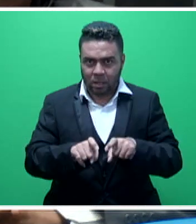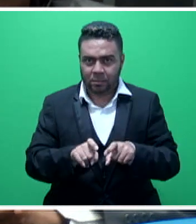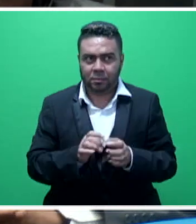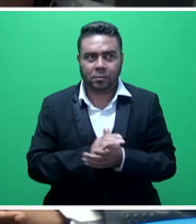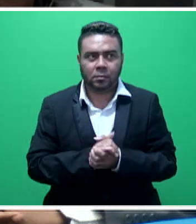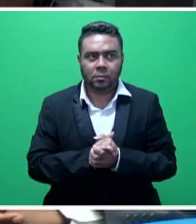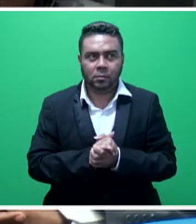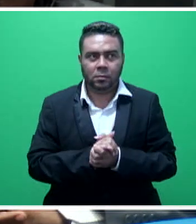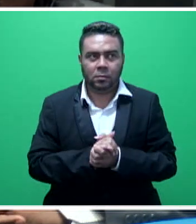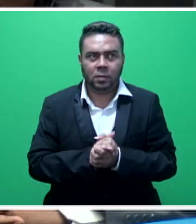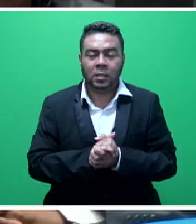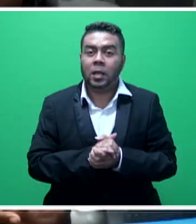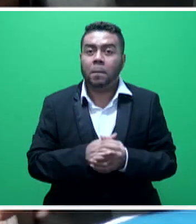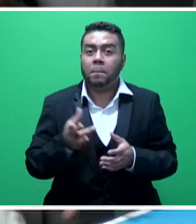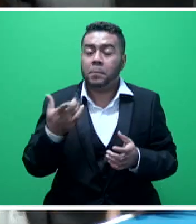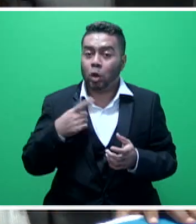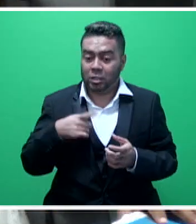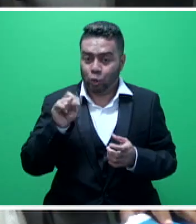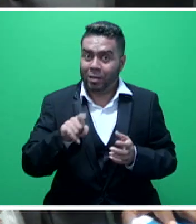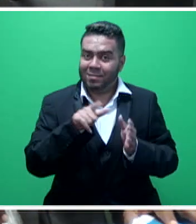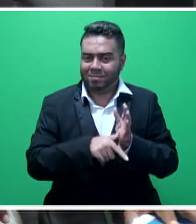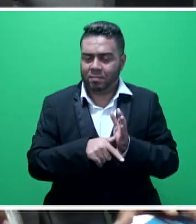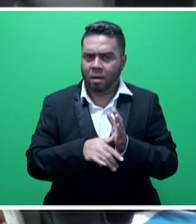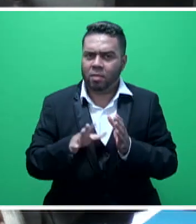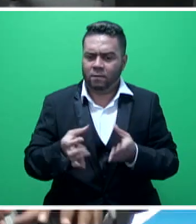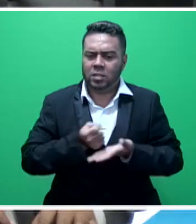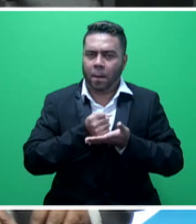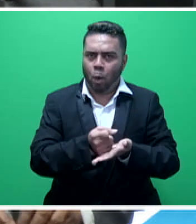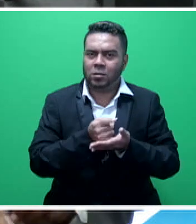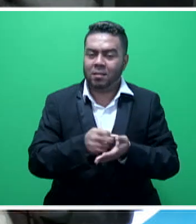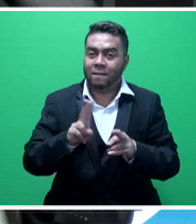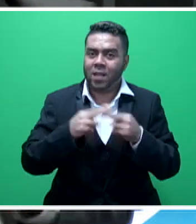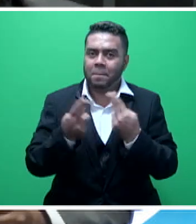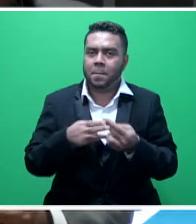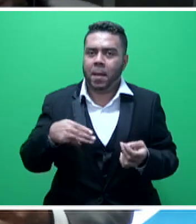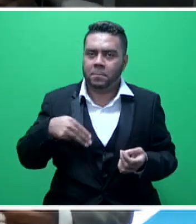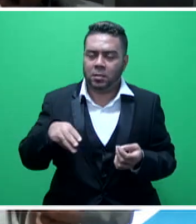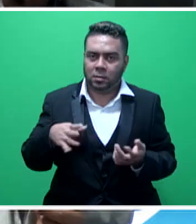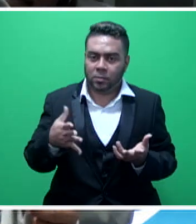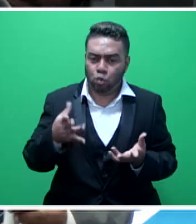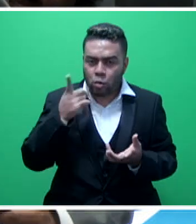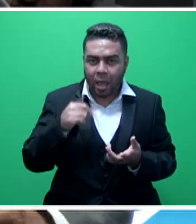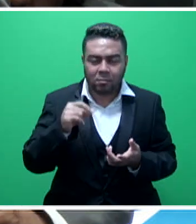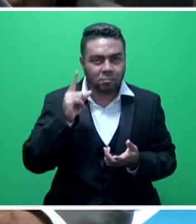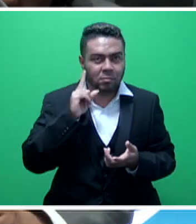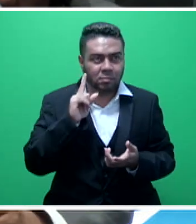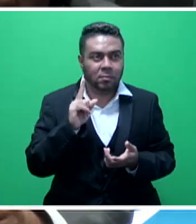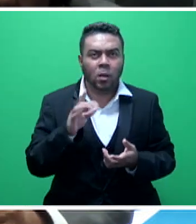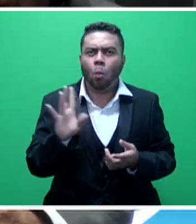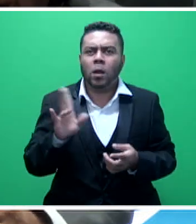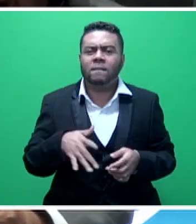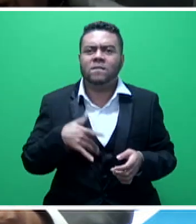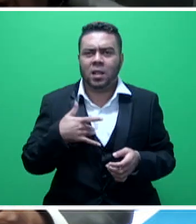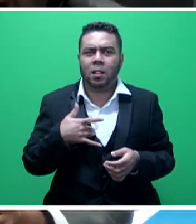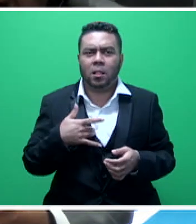servants. Because during these difficult times, they will be supporting their family members. And you can imagine what they would be feeling